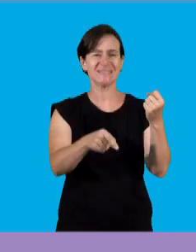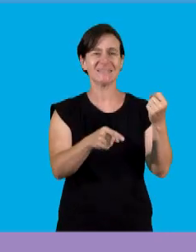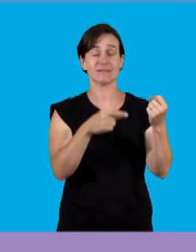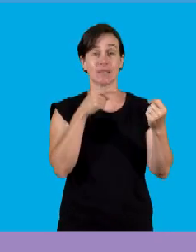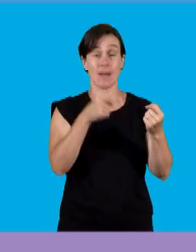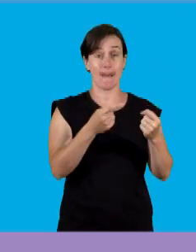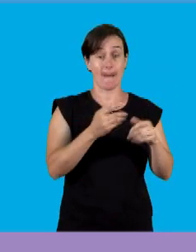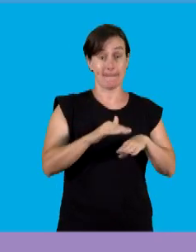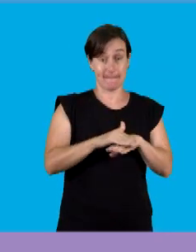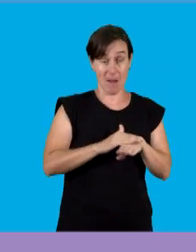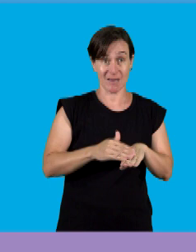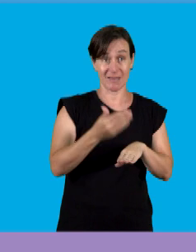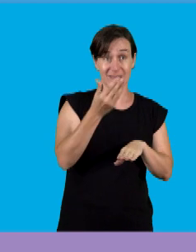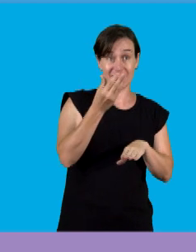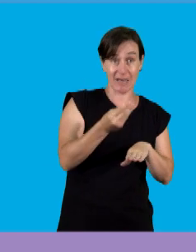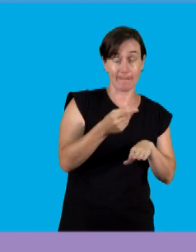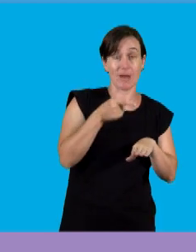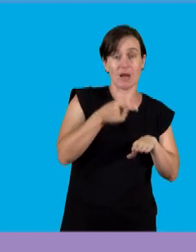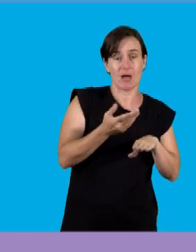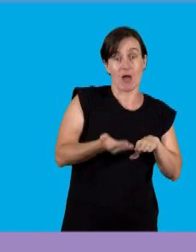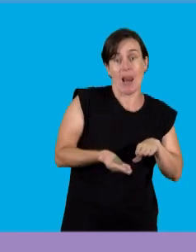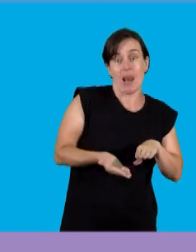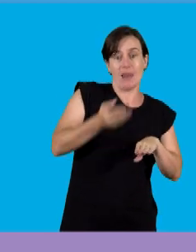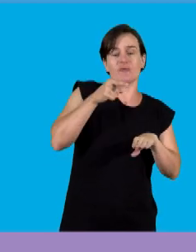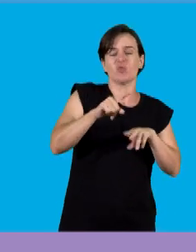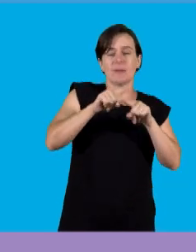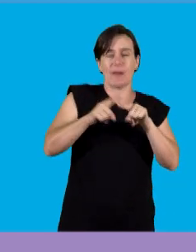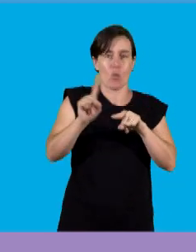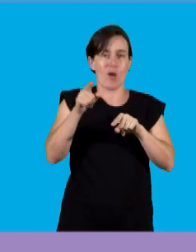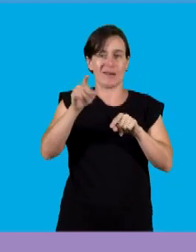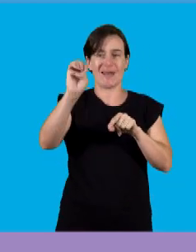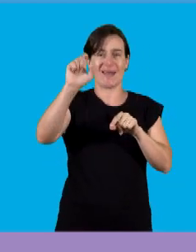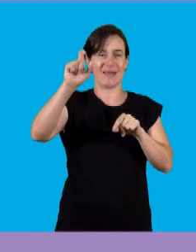a base raised to the exponent. So for example,